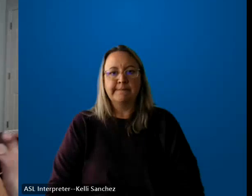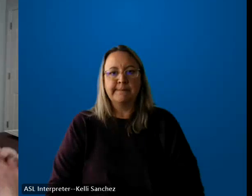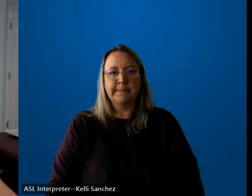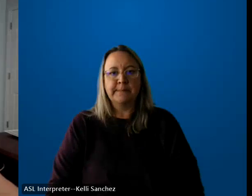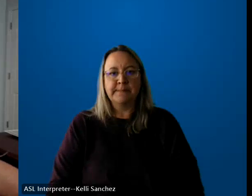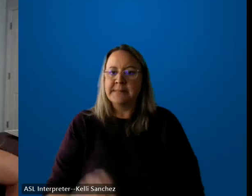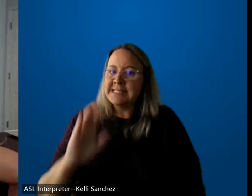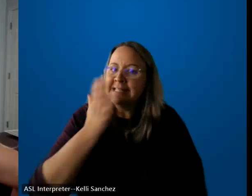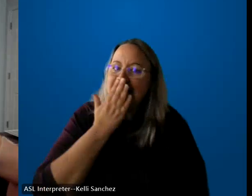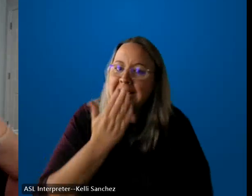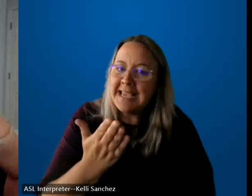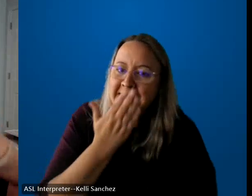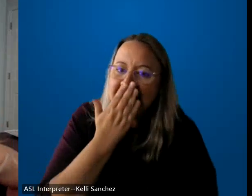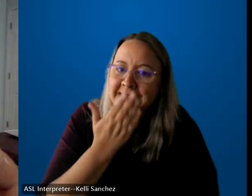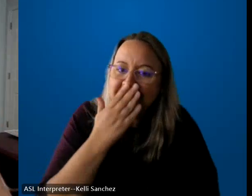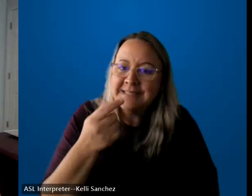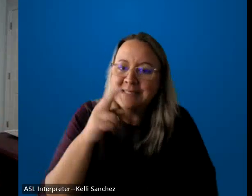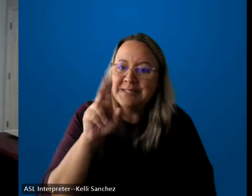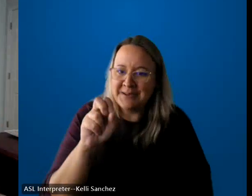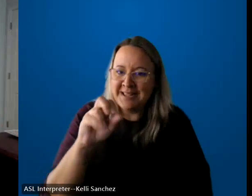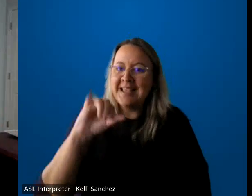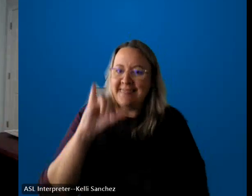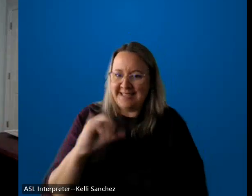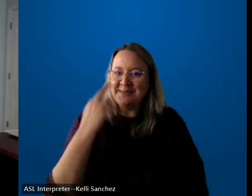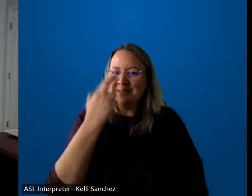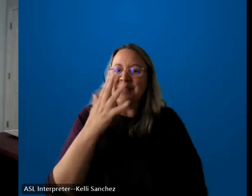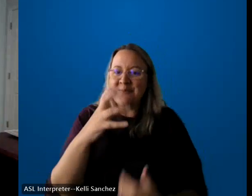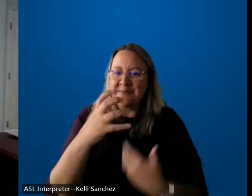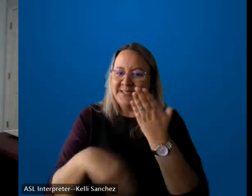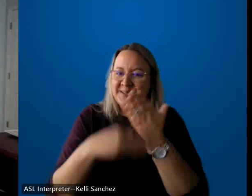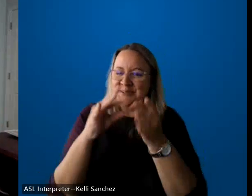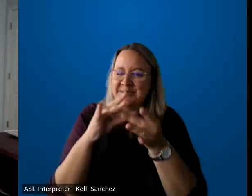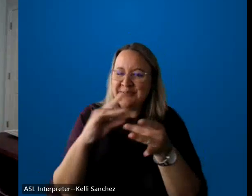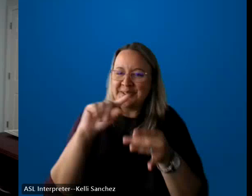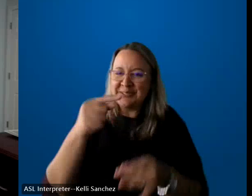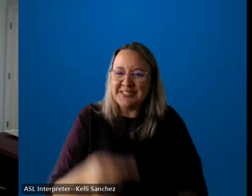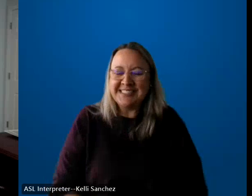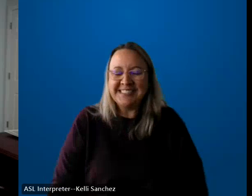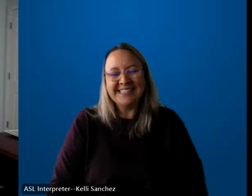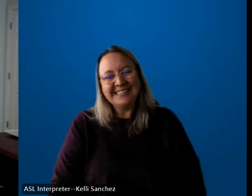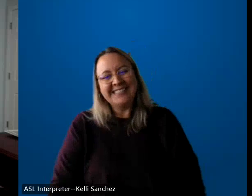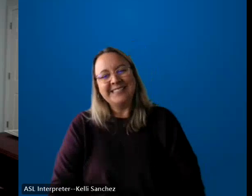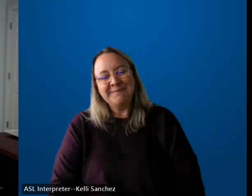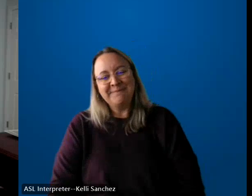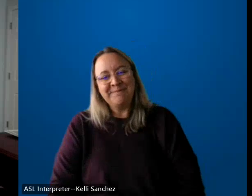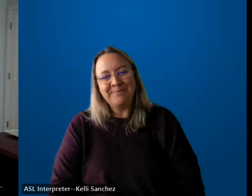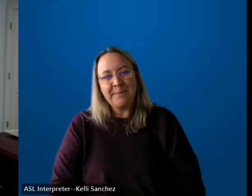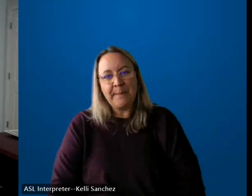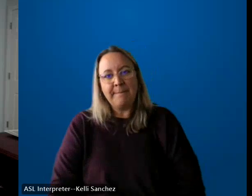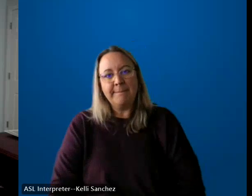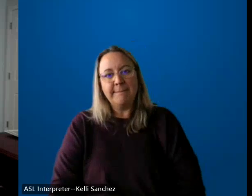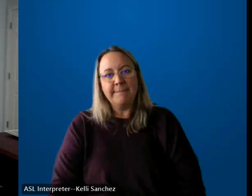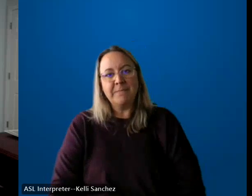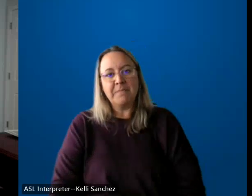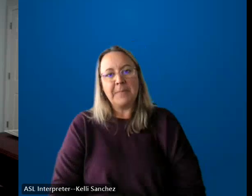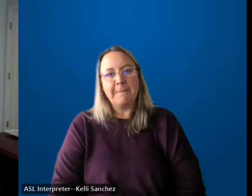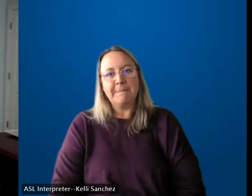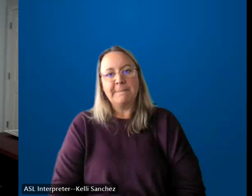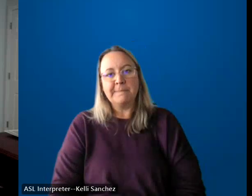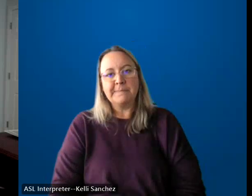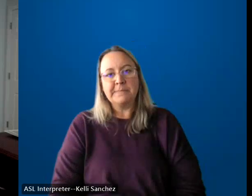Thank you so much, Jean. That's why I wanted you to go first. um, so